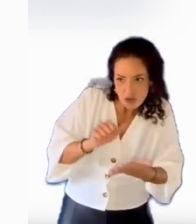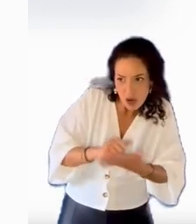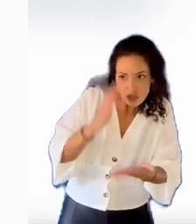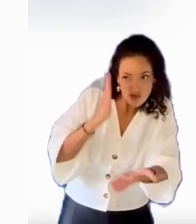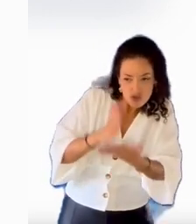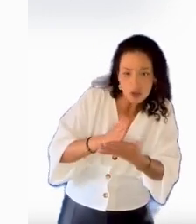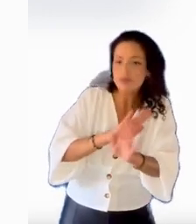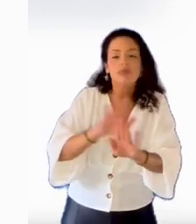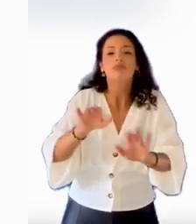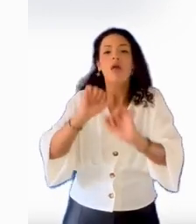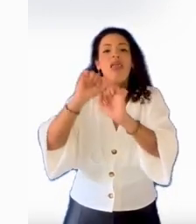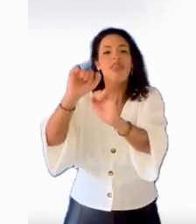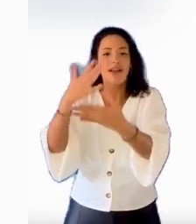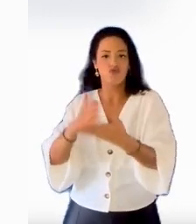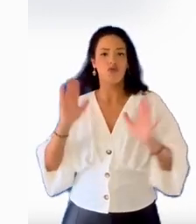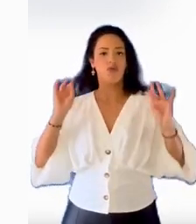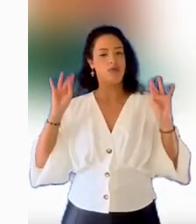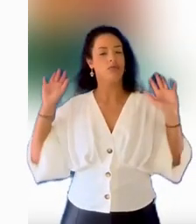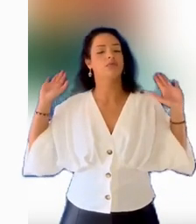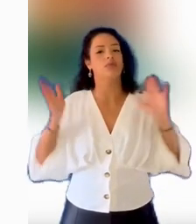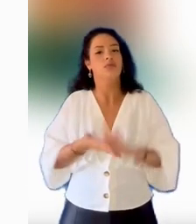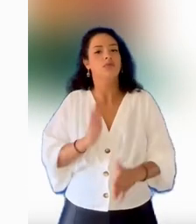which belongs to the person telling their story.